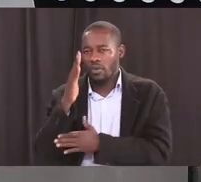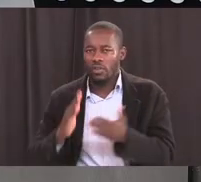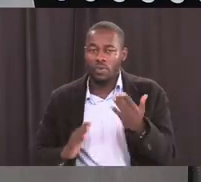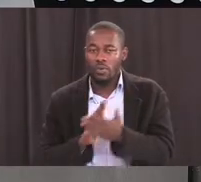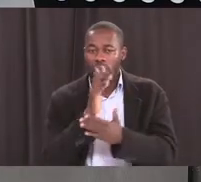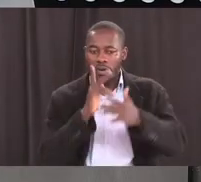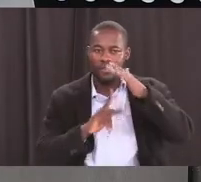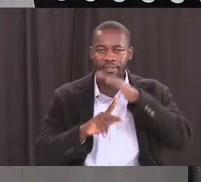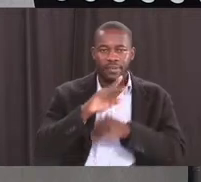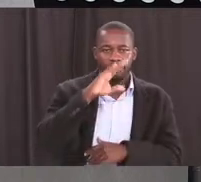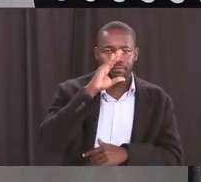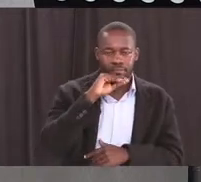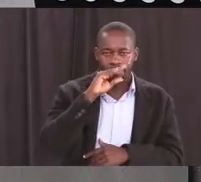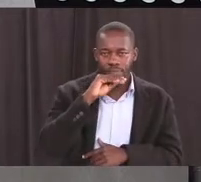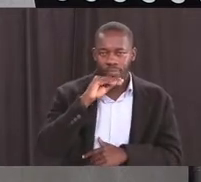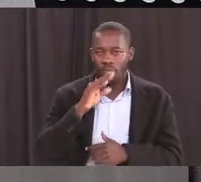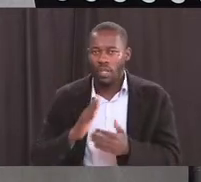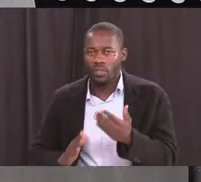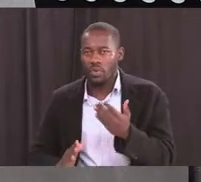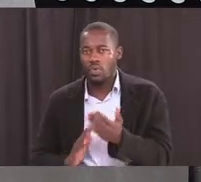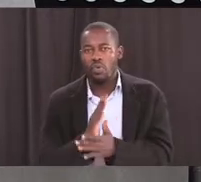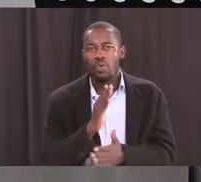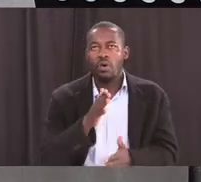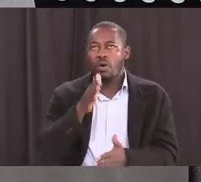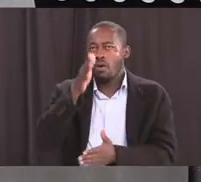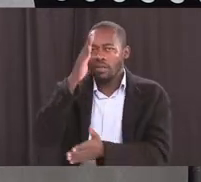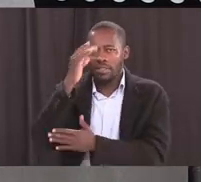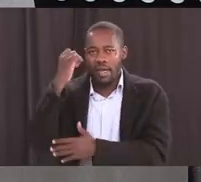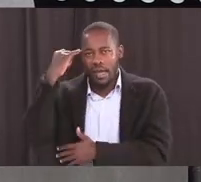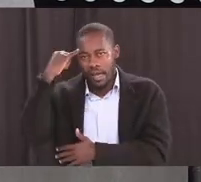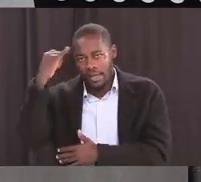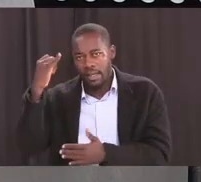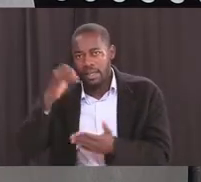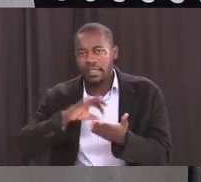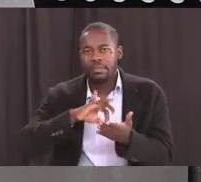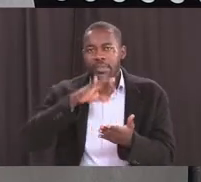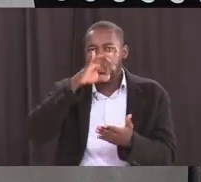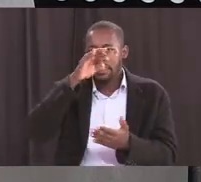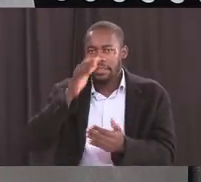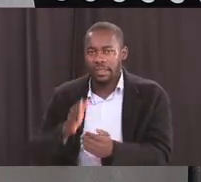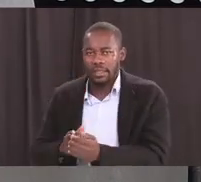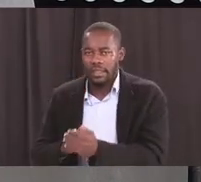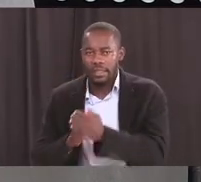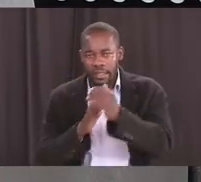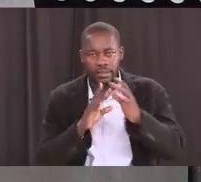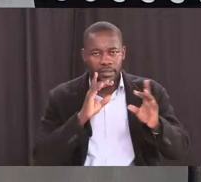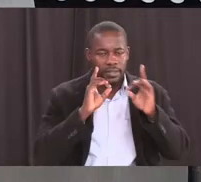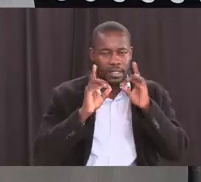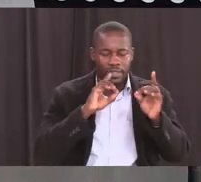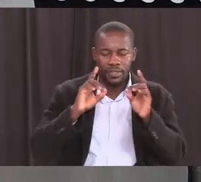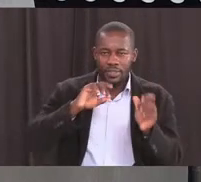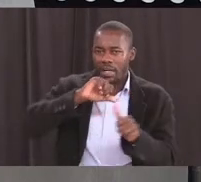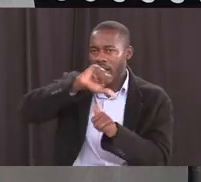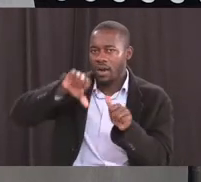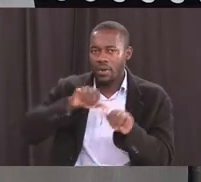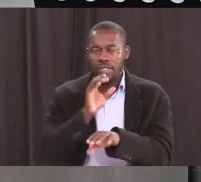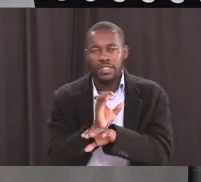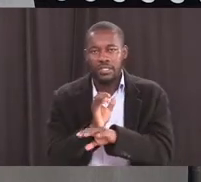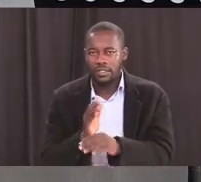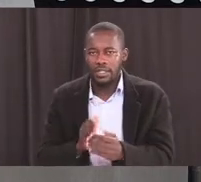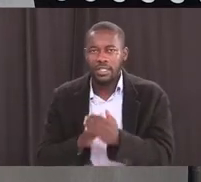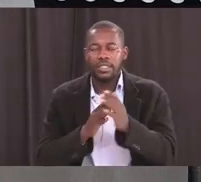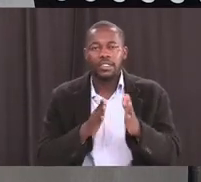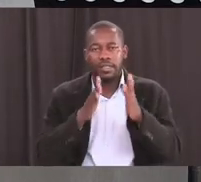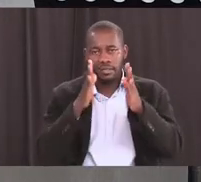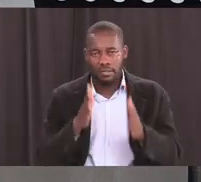utterances, through God-honoring, Spirit-led discussions among church leaders, through promptings